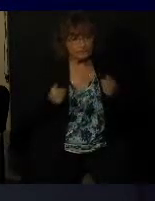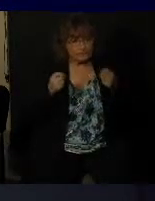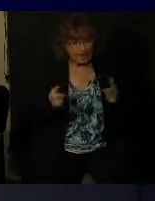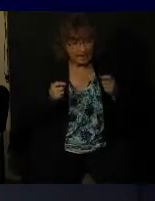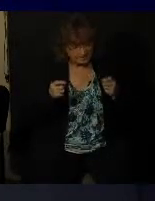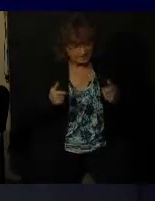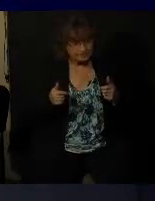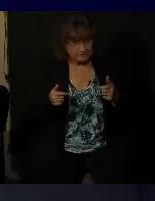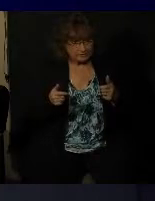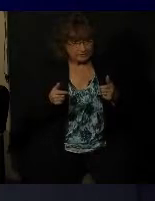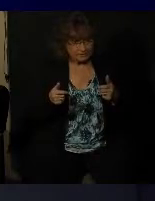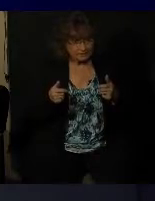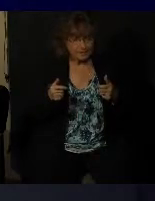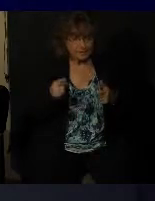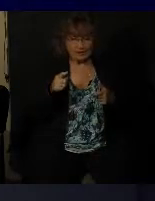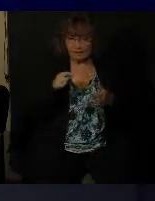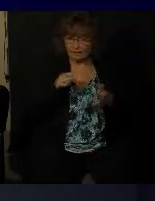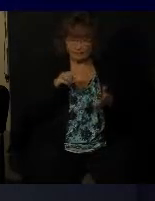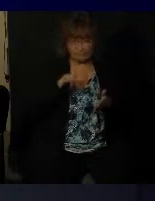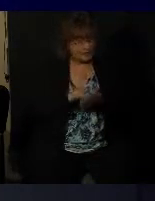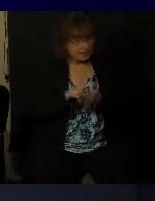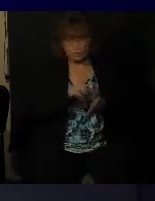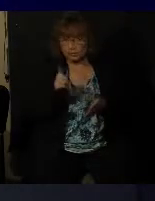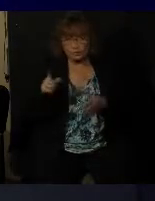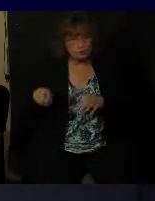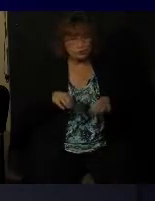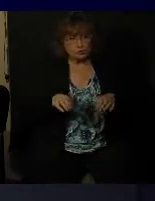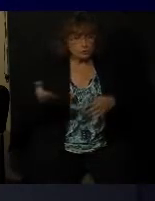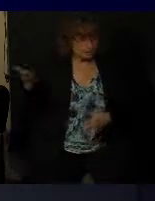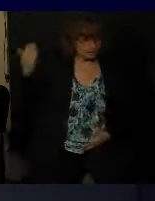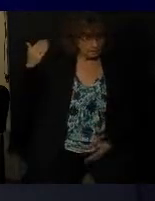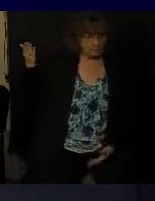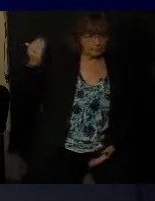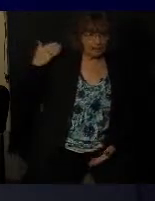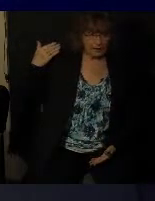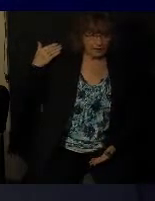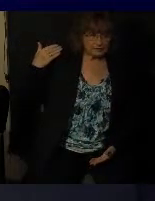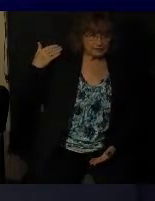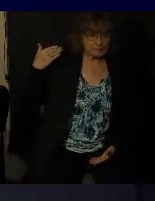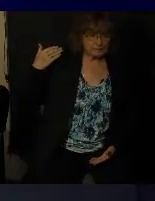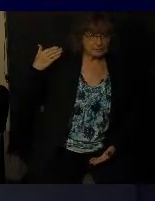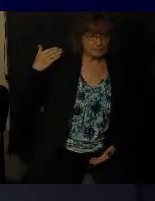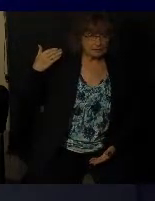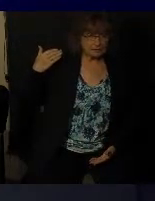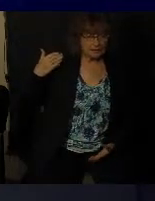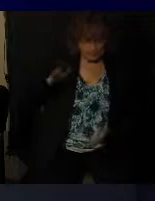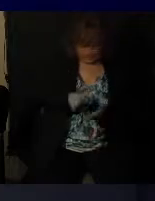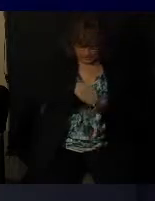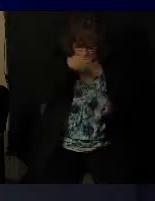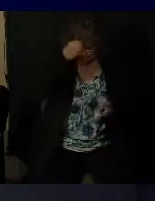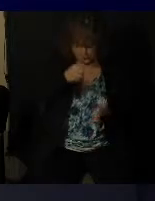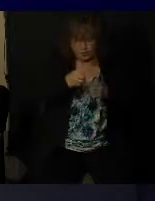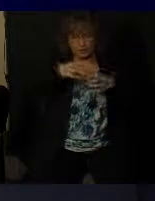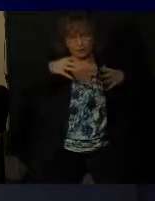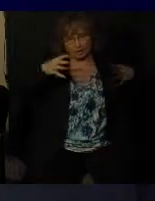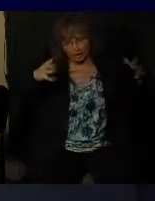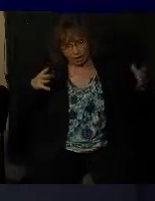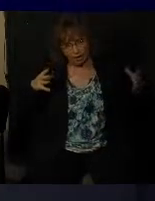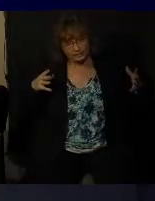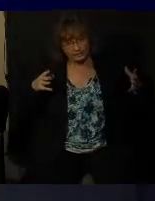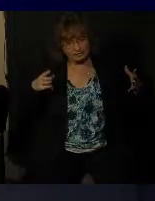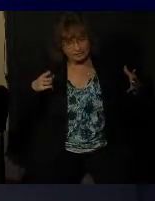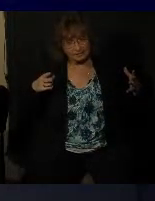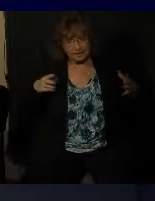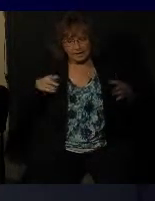at the beginning, and which helped me to get done quicker in 10 months. So that was very good. And